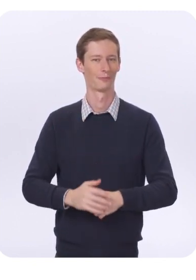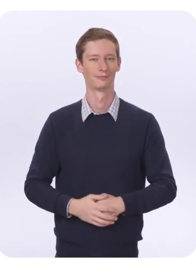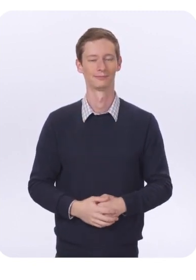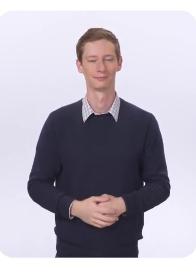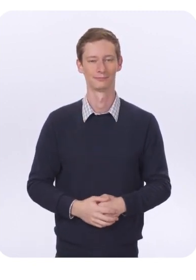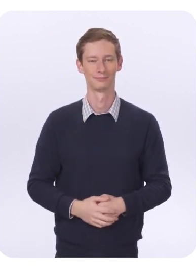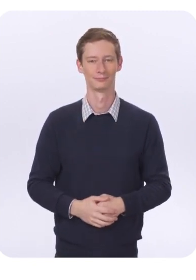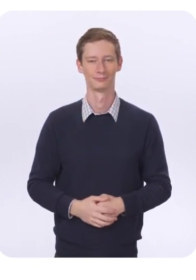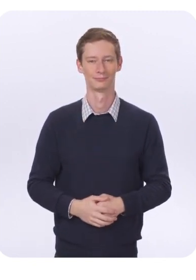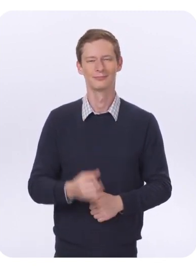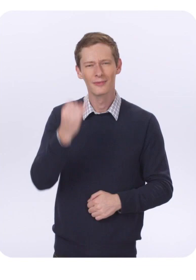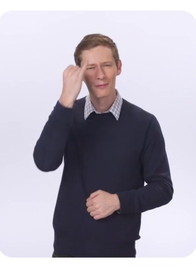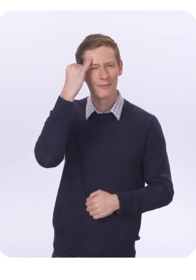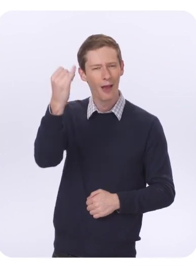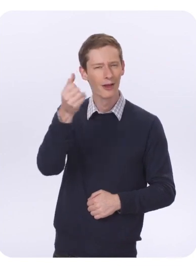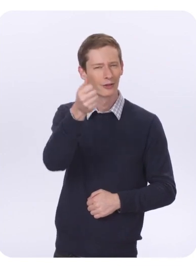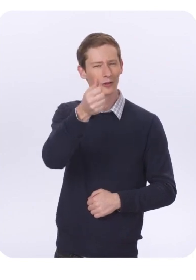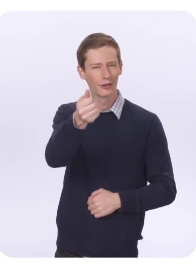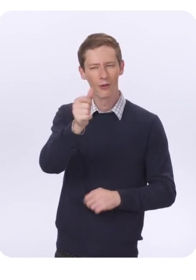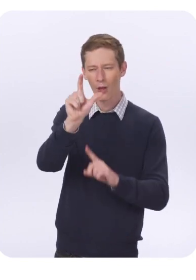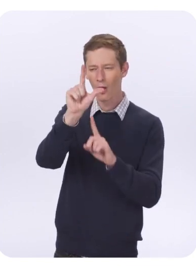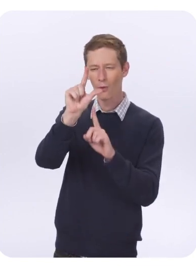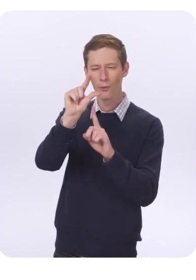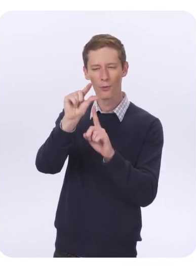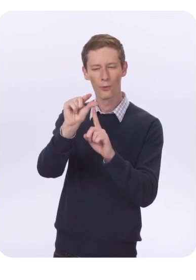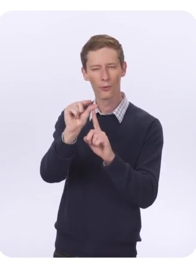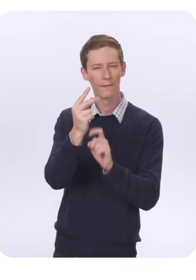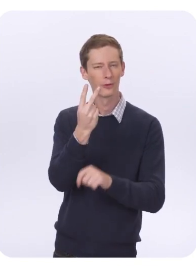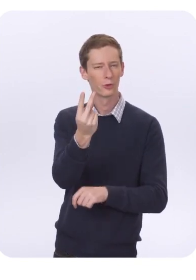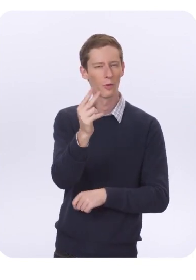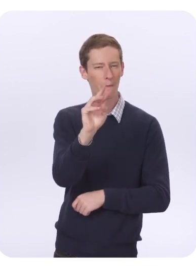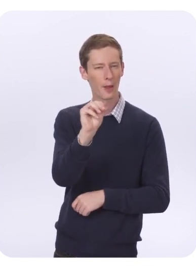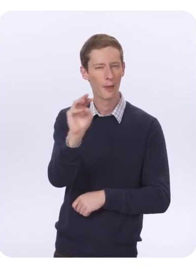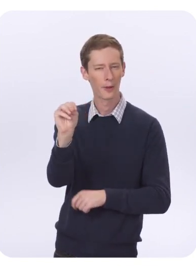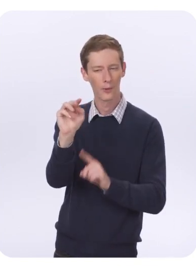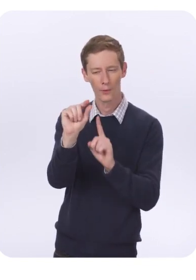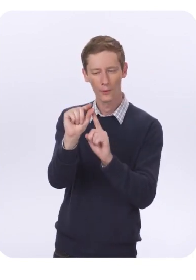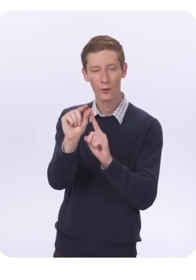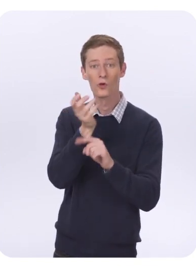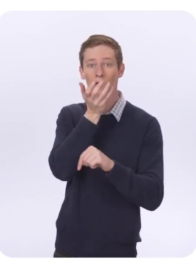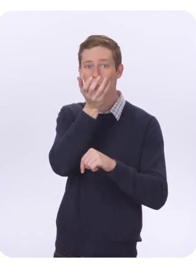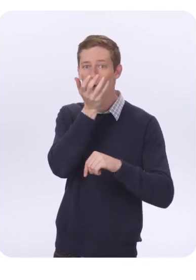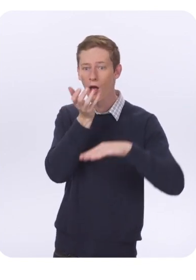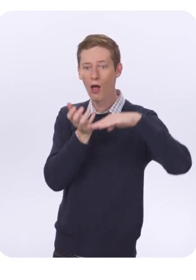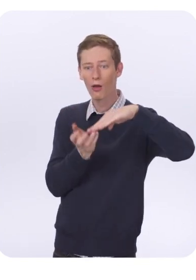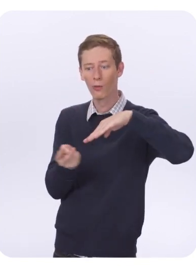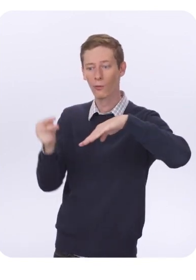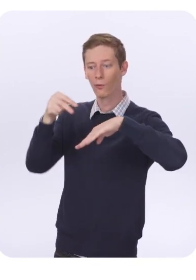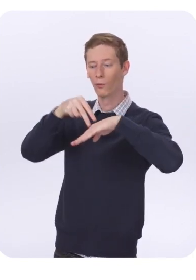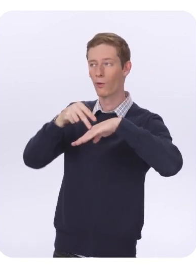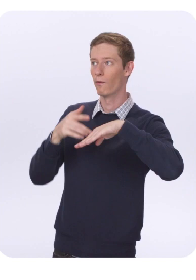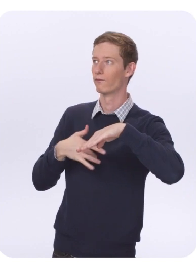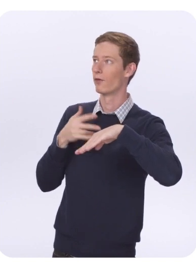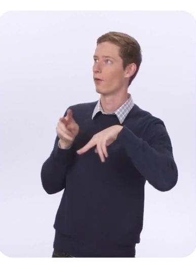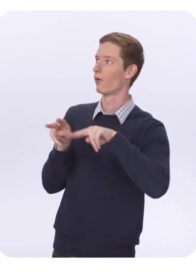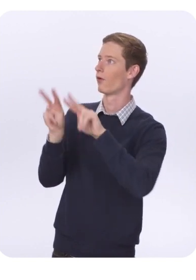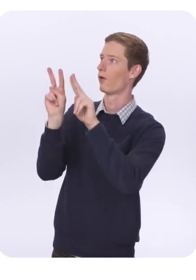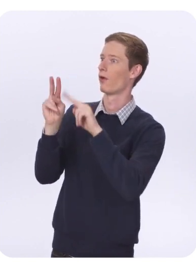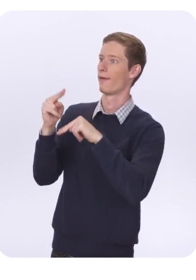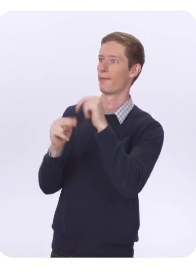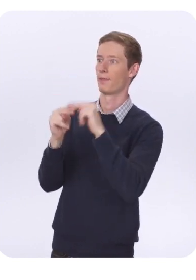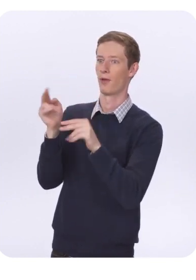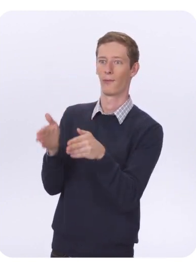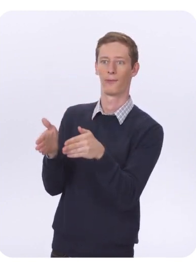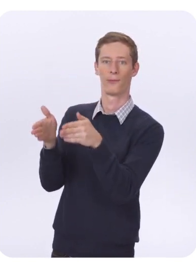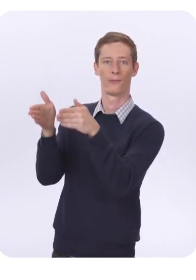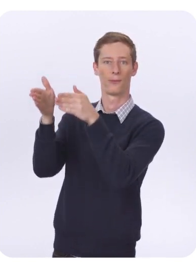You are the size of a grain of sand, just 2 millimeters high, standing on a blade of grass that seems as tall as an 8-story building to you.